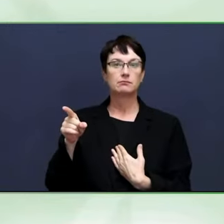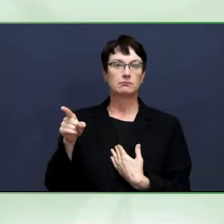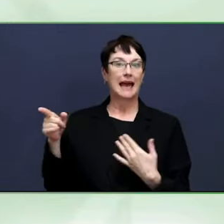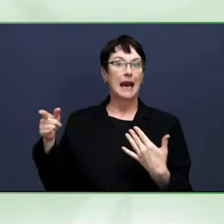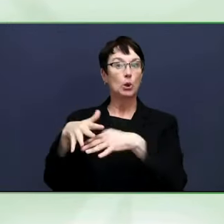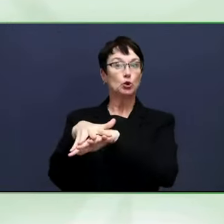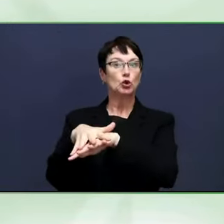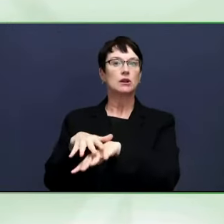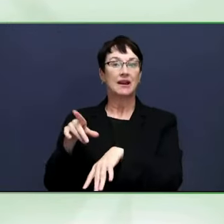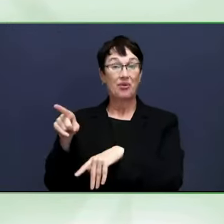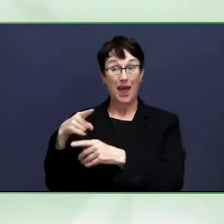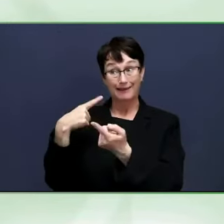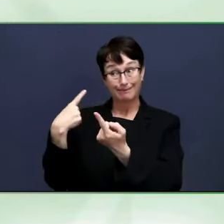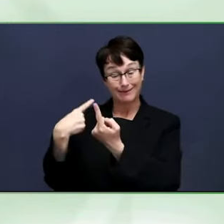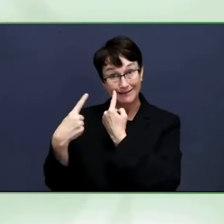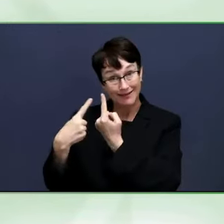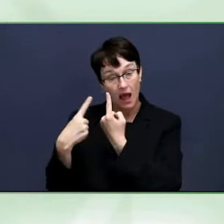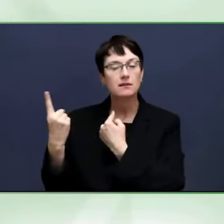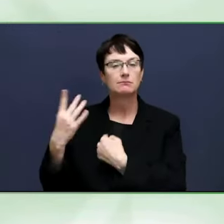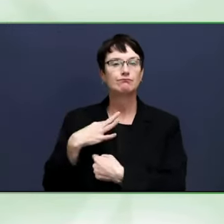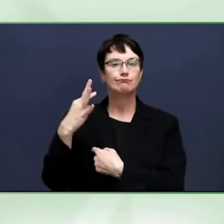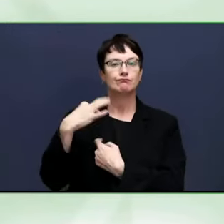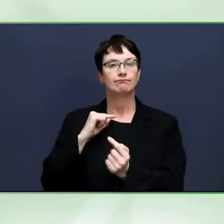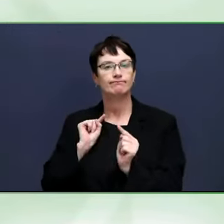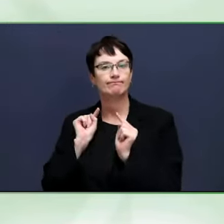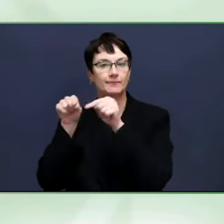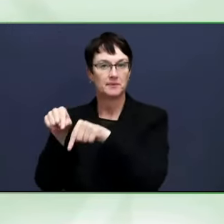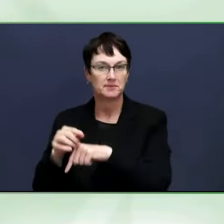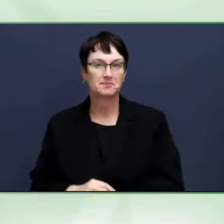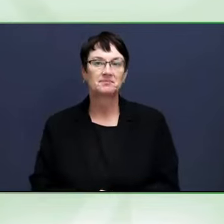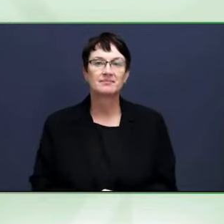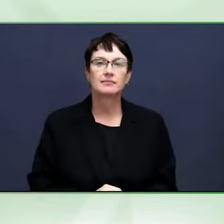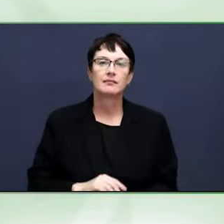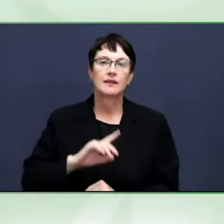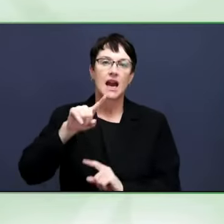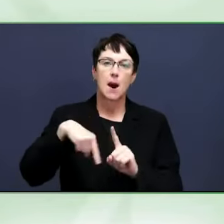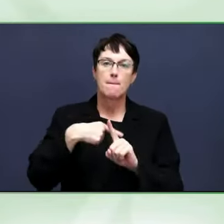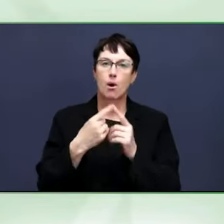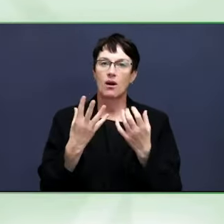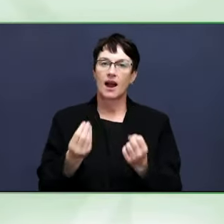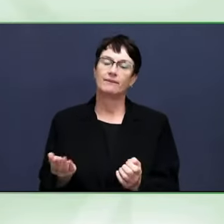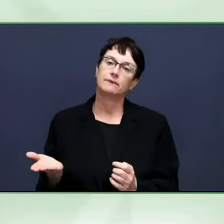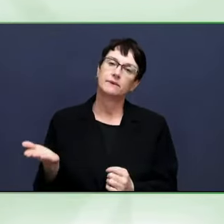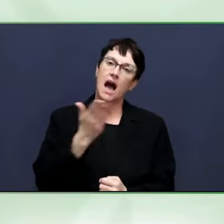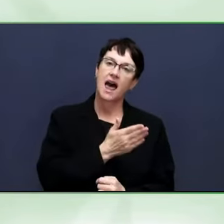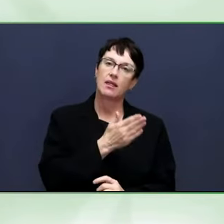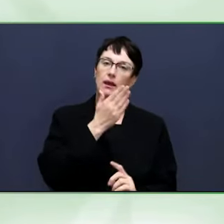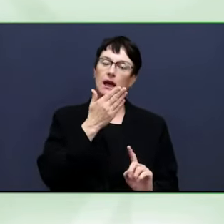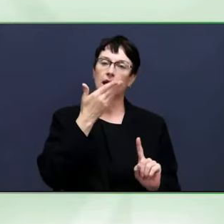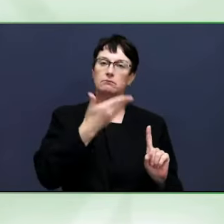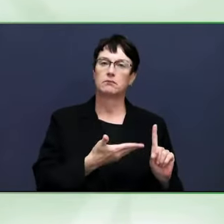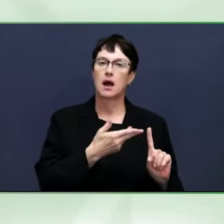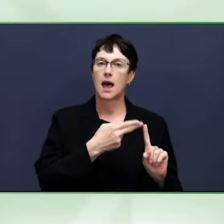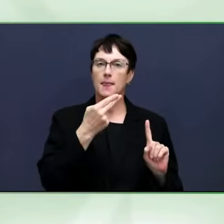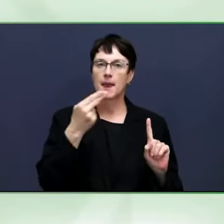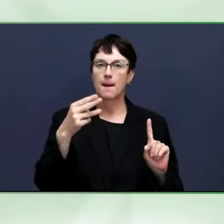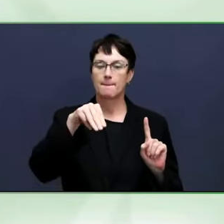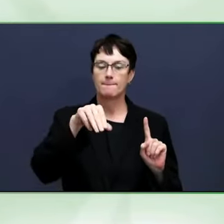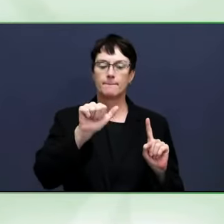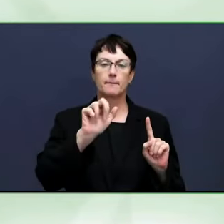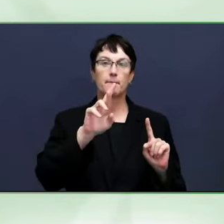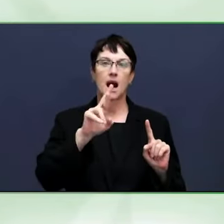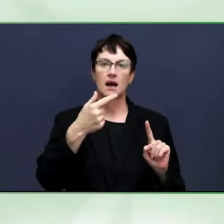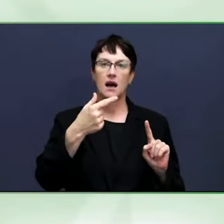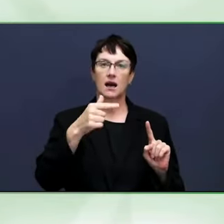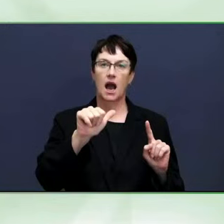my origins are not from Austria, but they are coming from another European country, from Luxembourg. And over there,